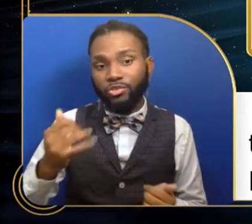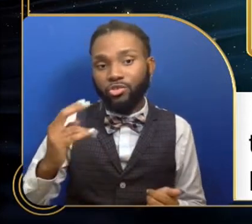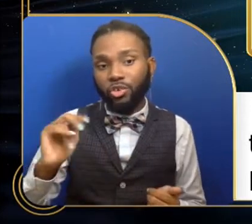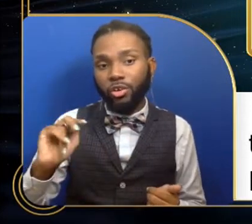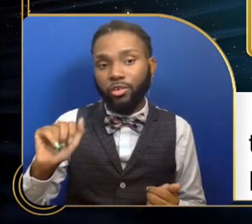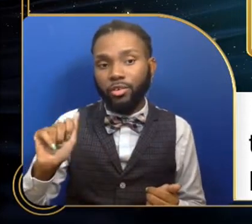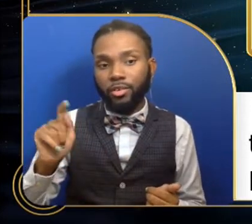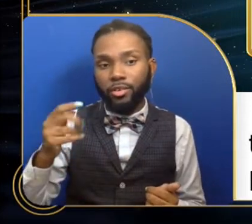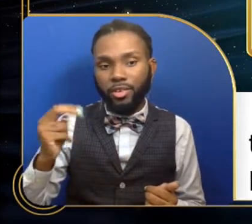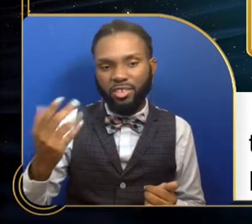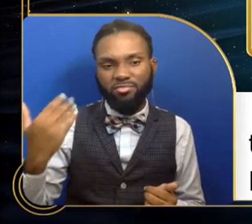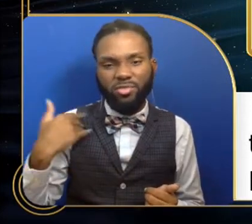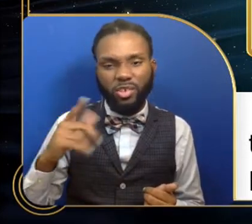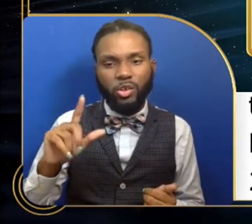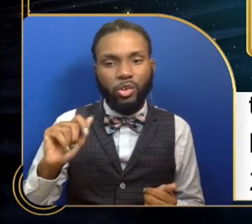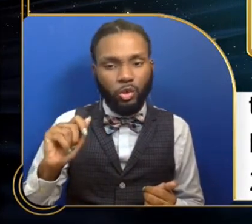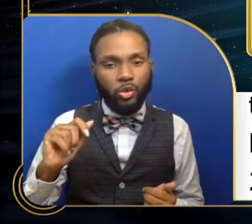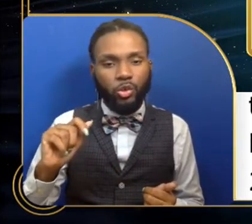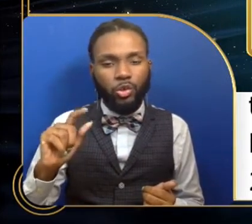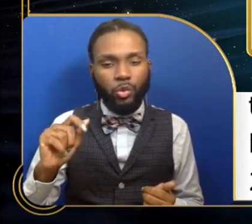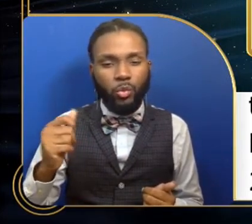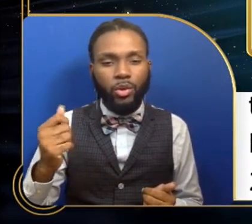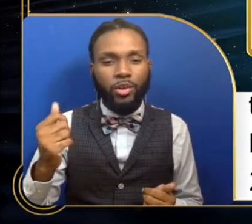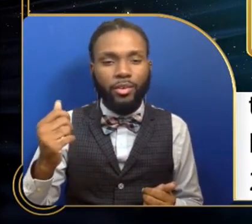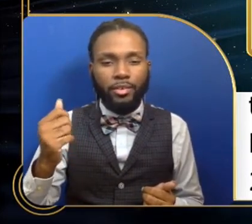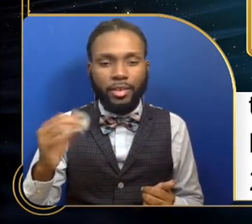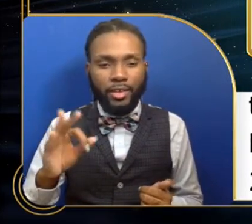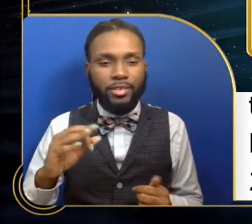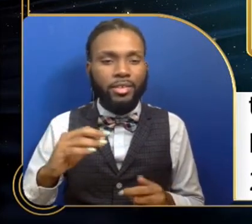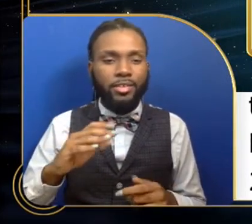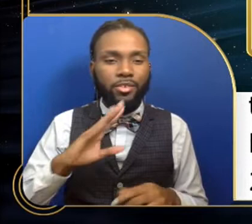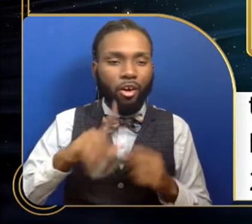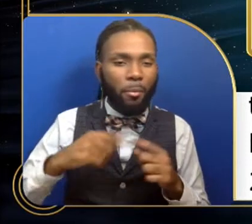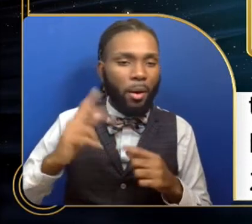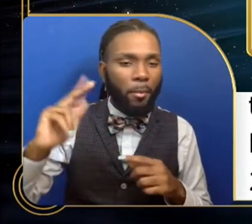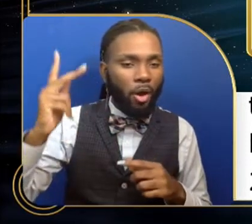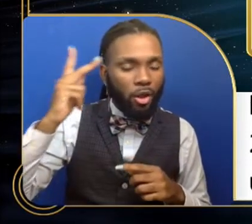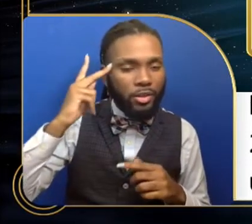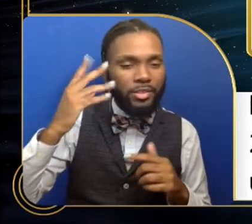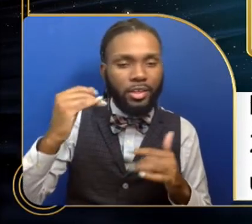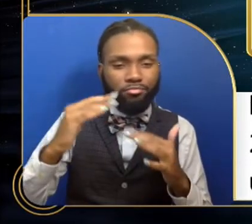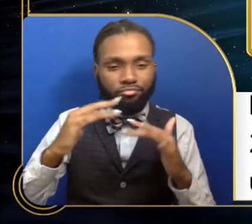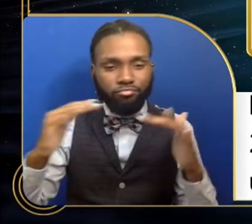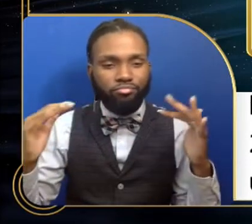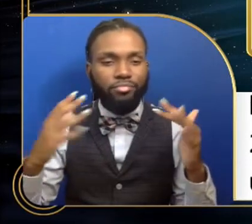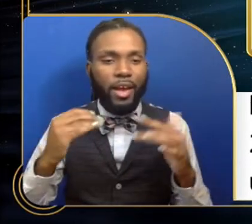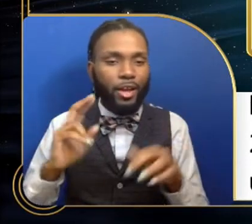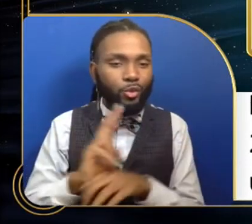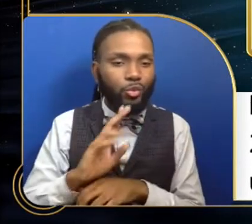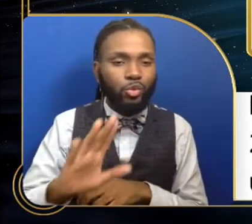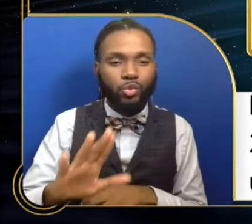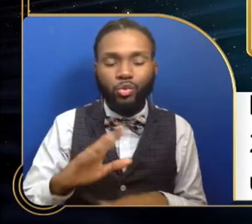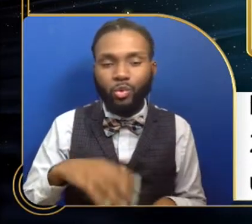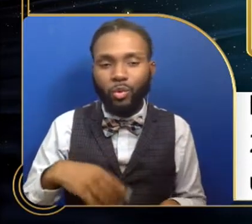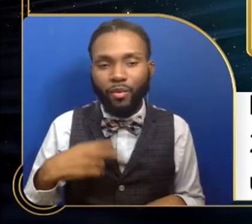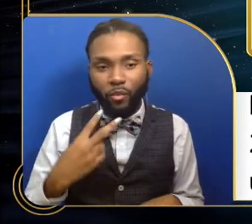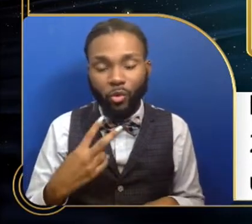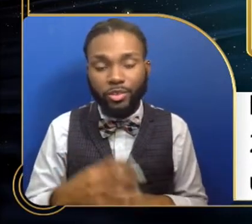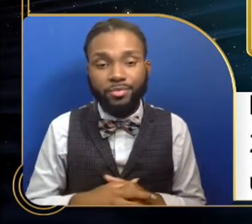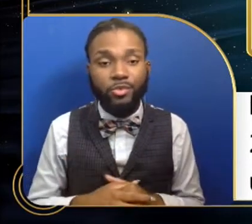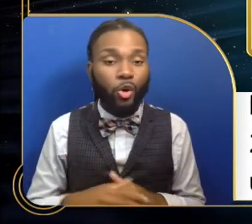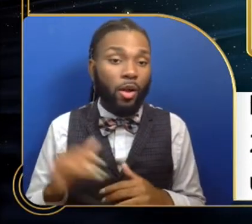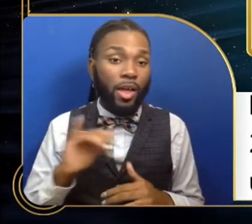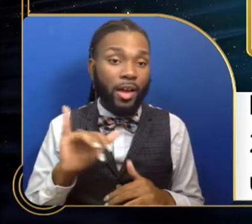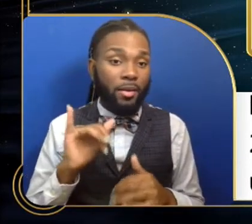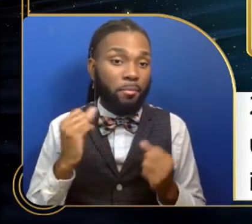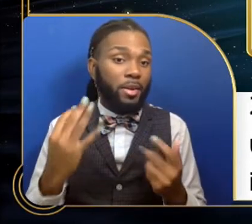a wide-ranging discussion on politics and using your voice. And like so many people, I was immediately struck